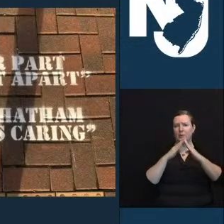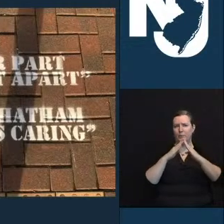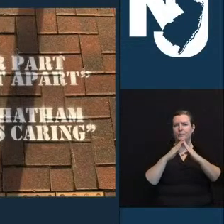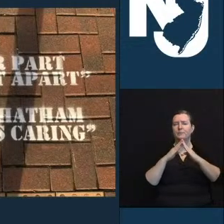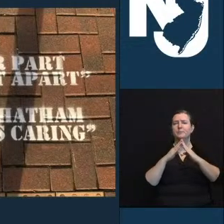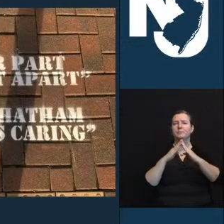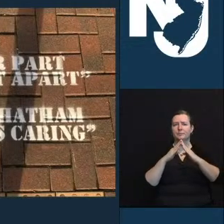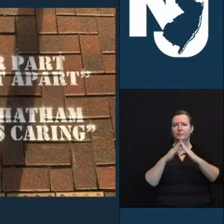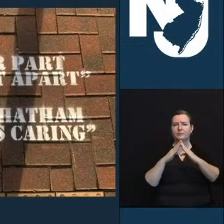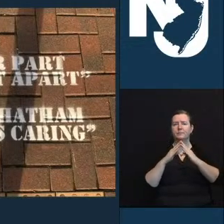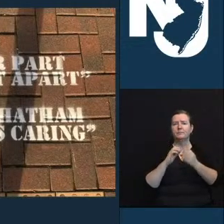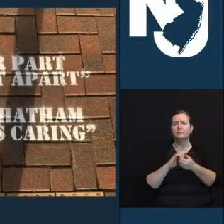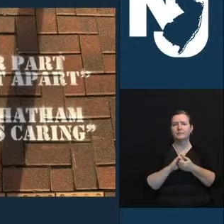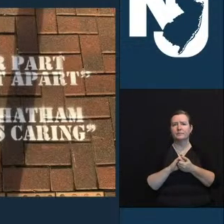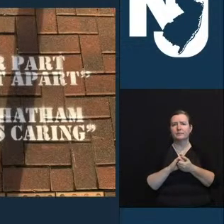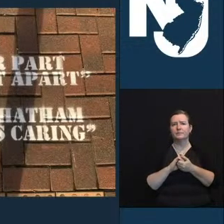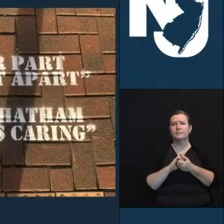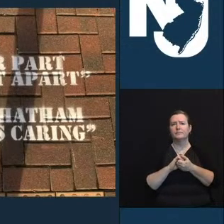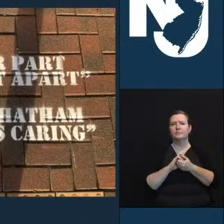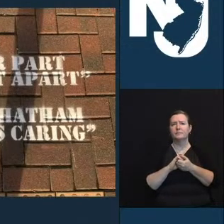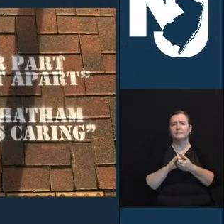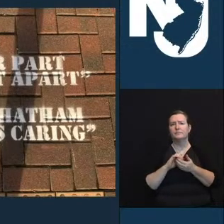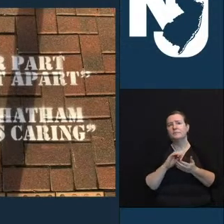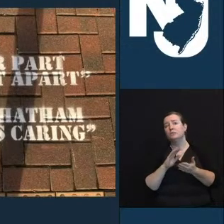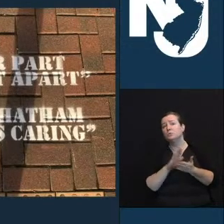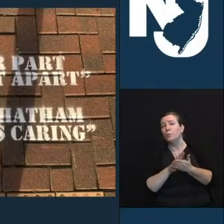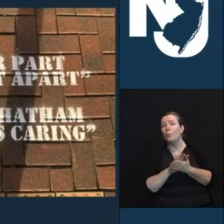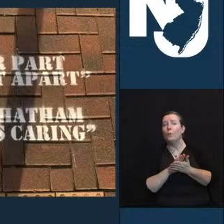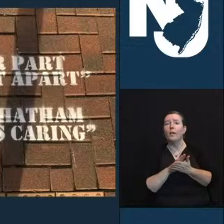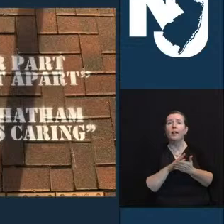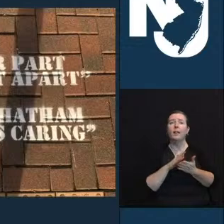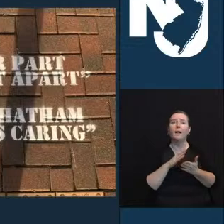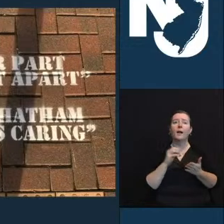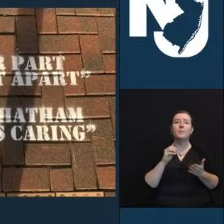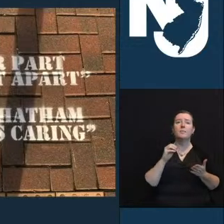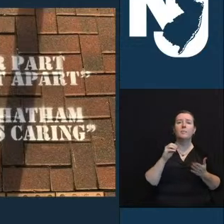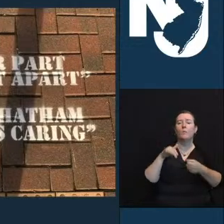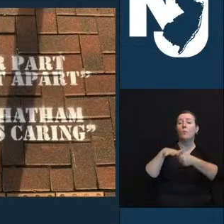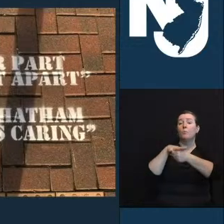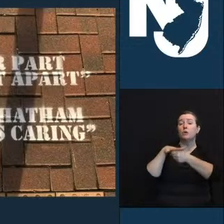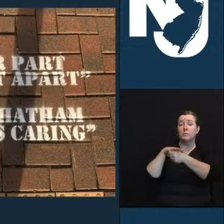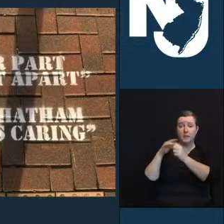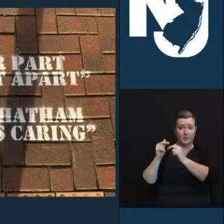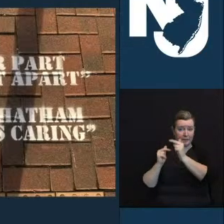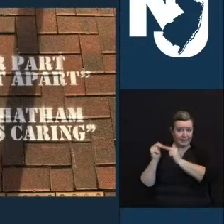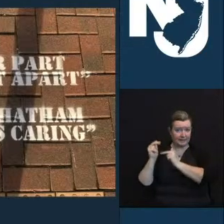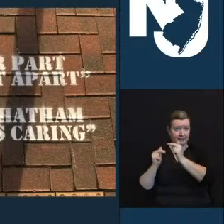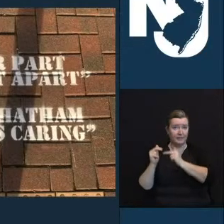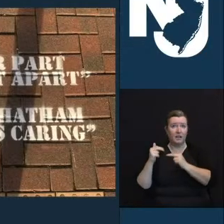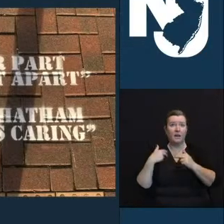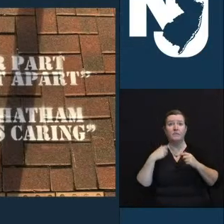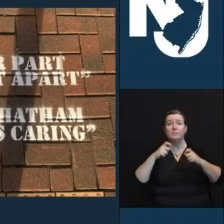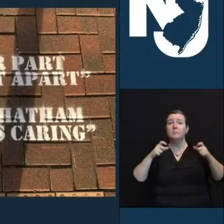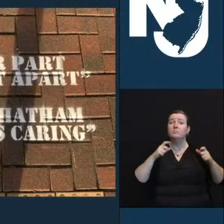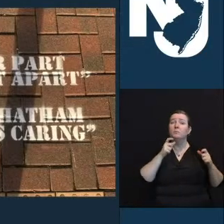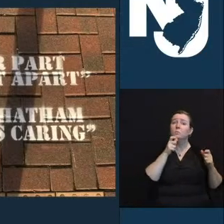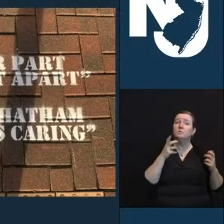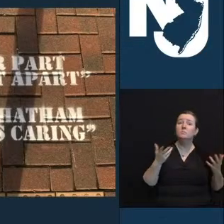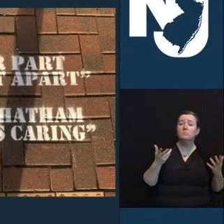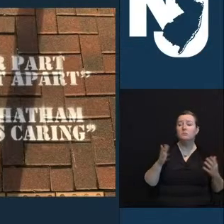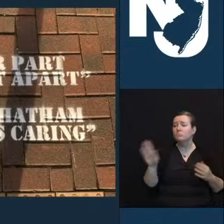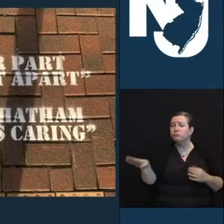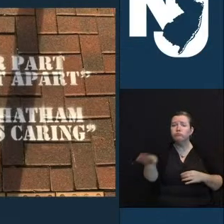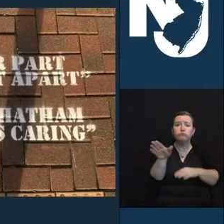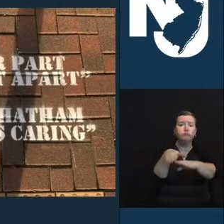front of the borough's schools, volunteer COVID ambassadors are working to remind everyone of the importance of masking up and